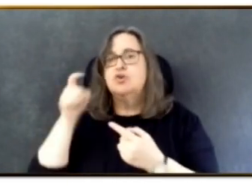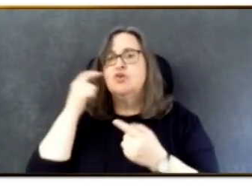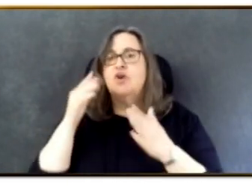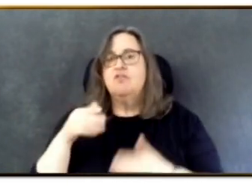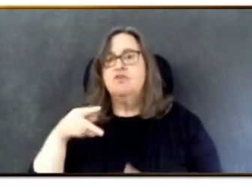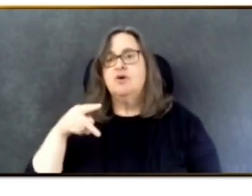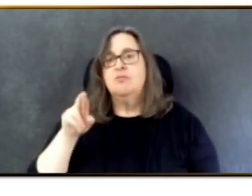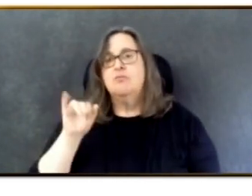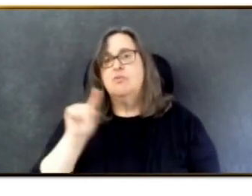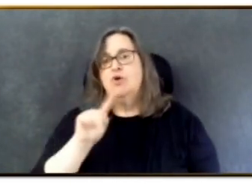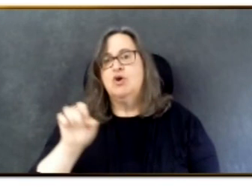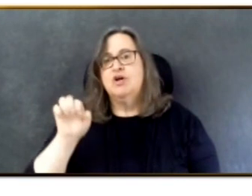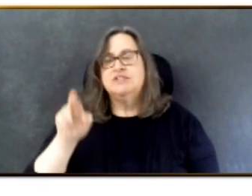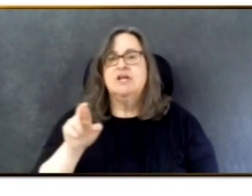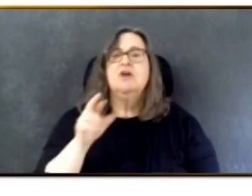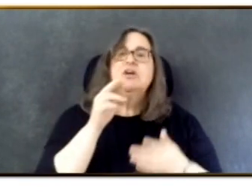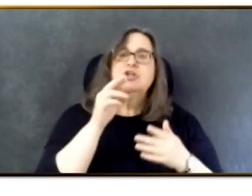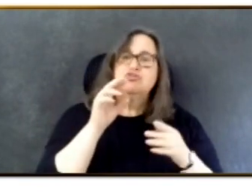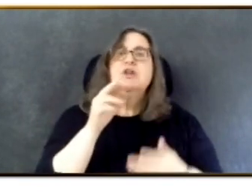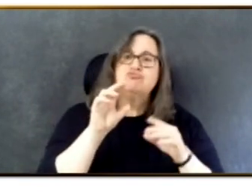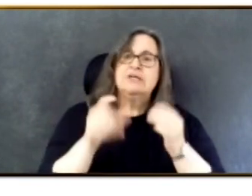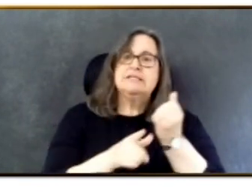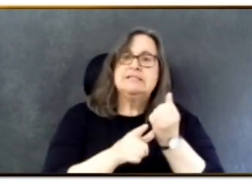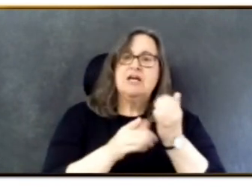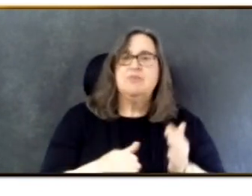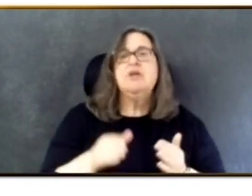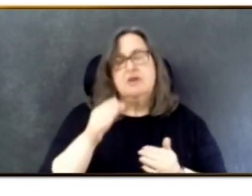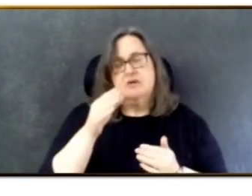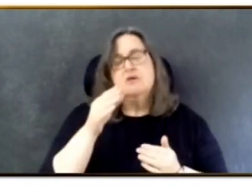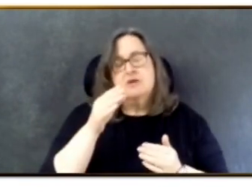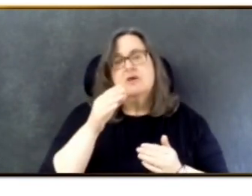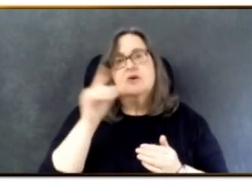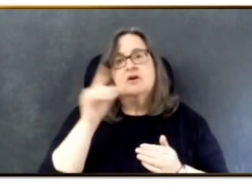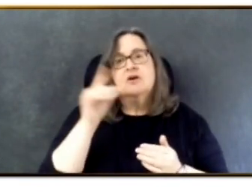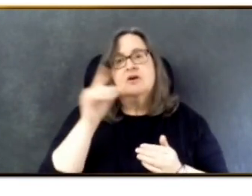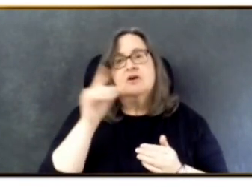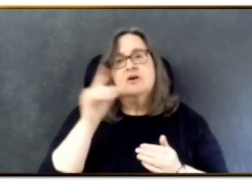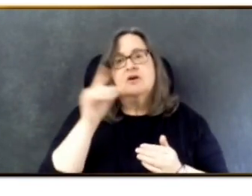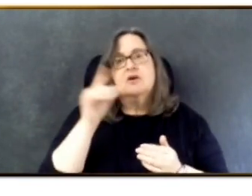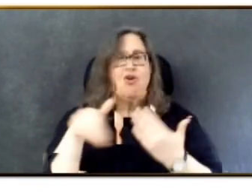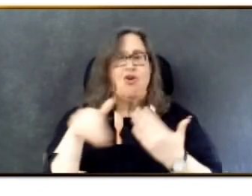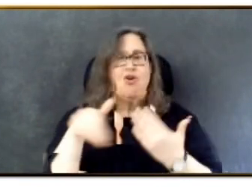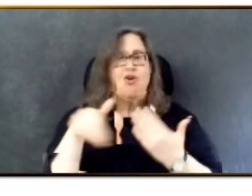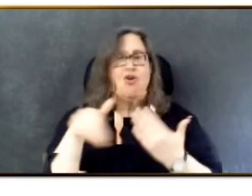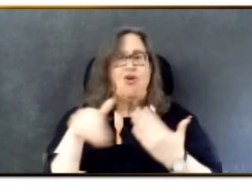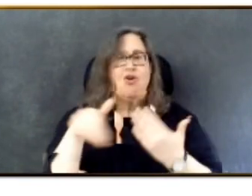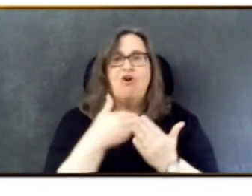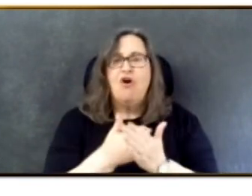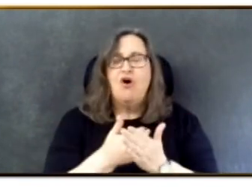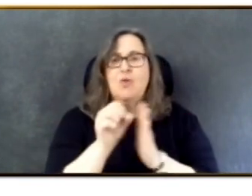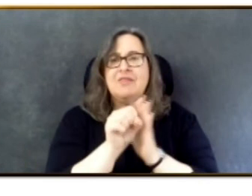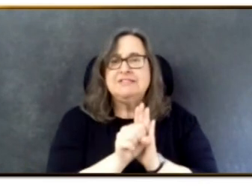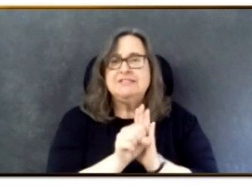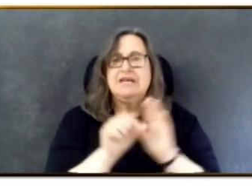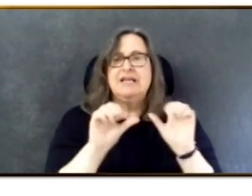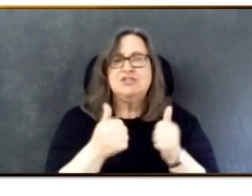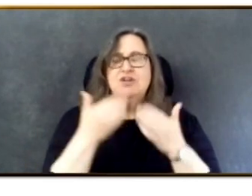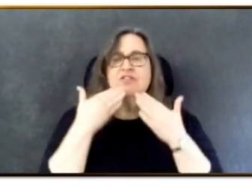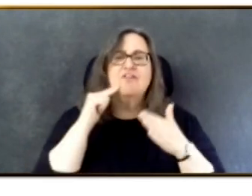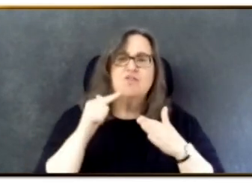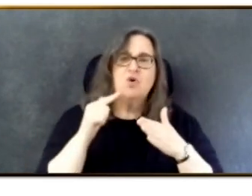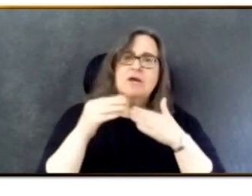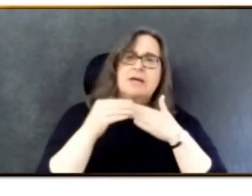Governor Sol Flores, and all of the state of Illinois agencies, for your steadfast leadership,